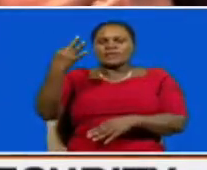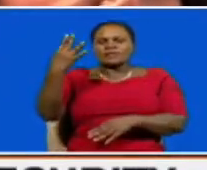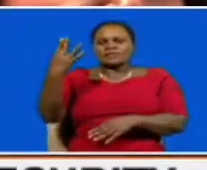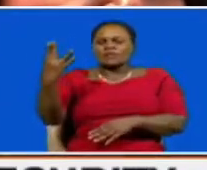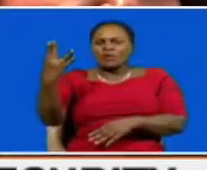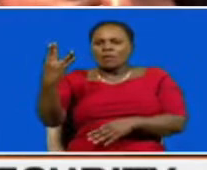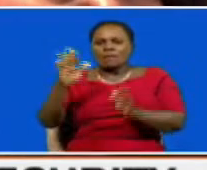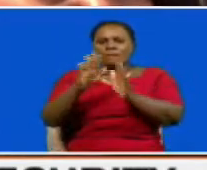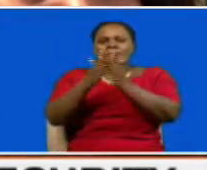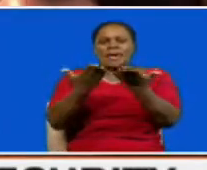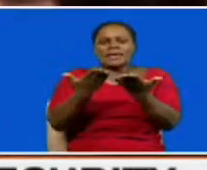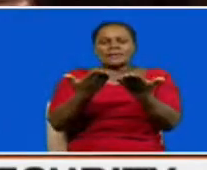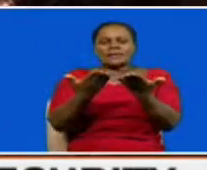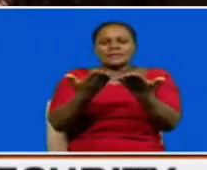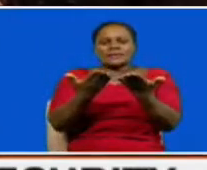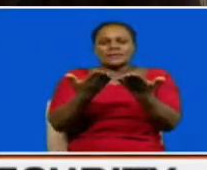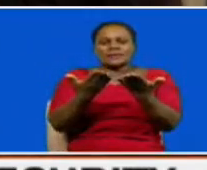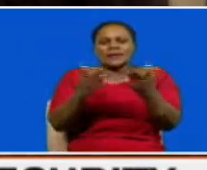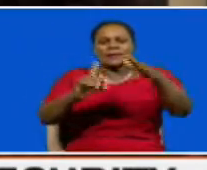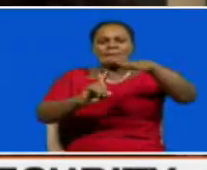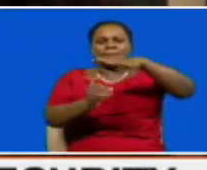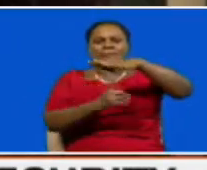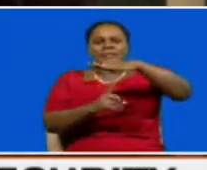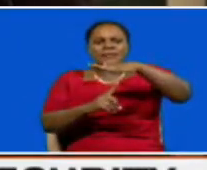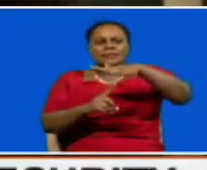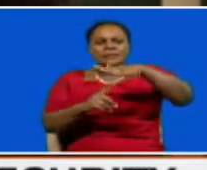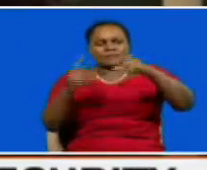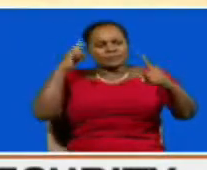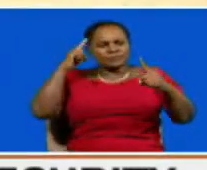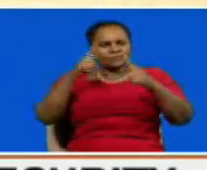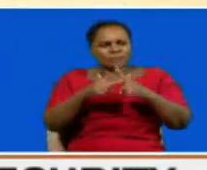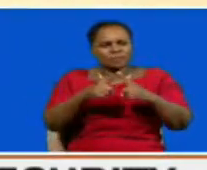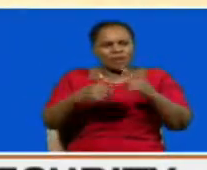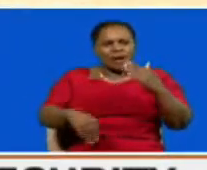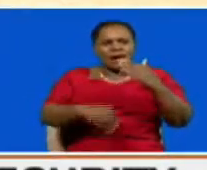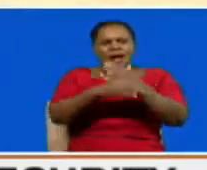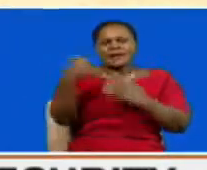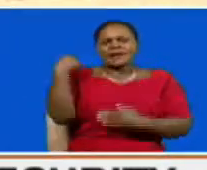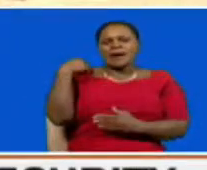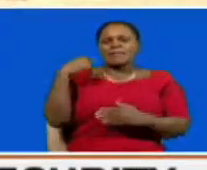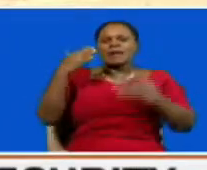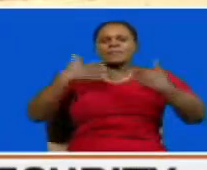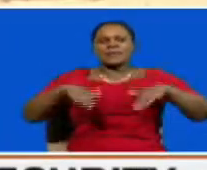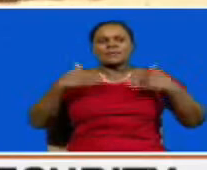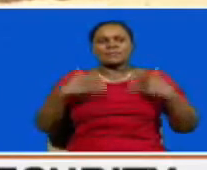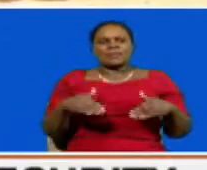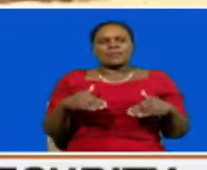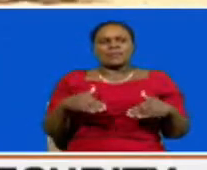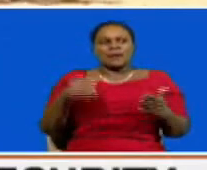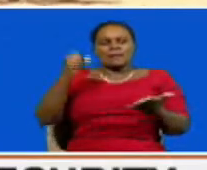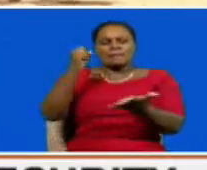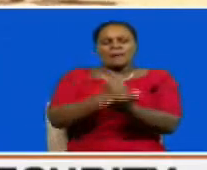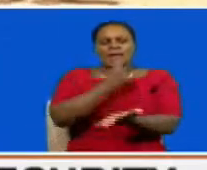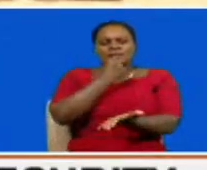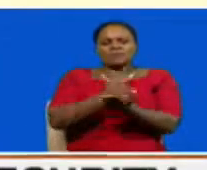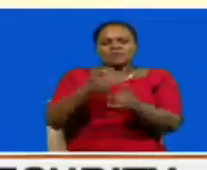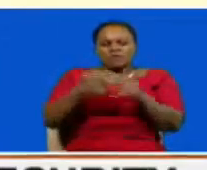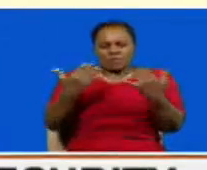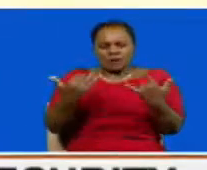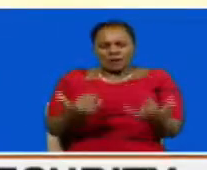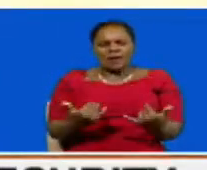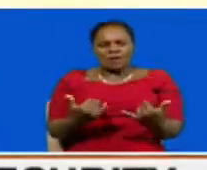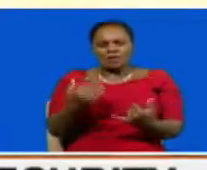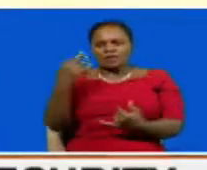54,034-page booklets for printing passports, and that the ministry has set a target of tripling the number of Kenyans owning a passport from the current